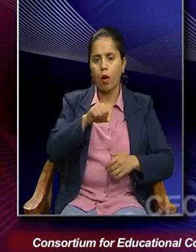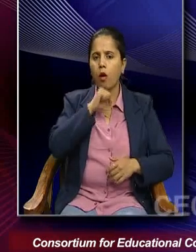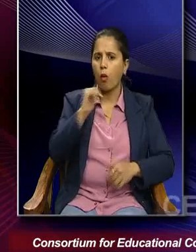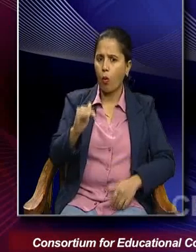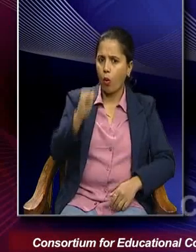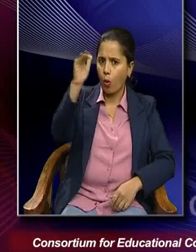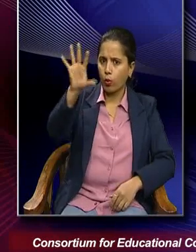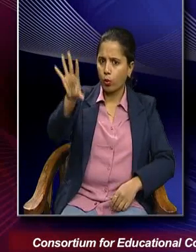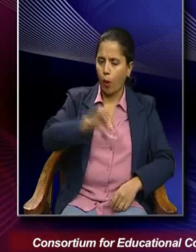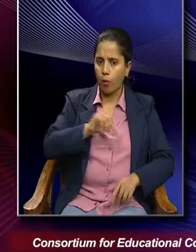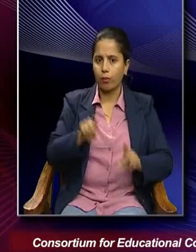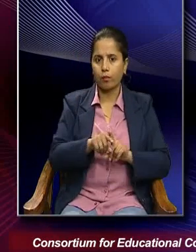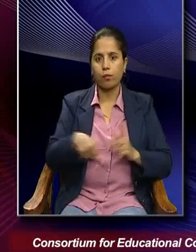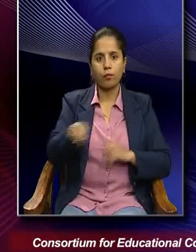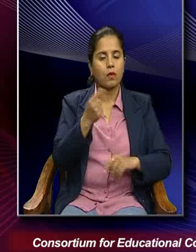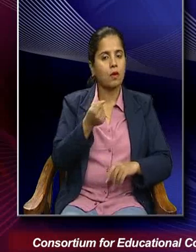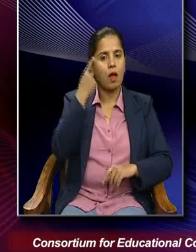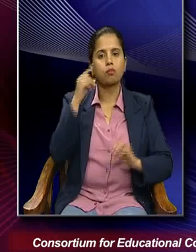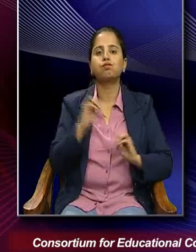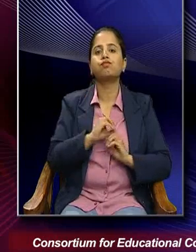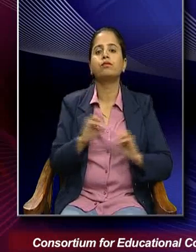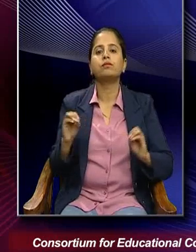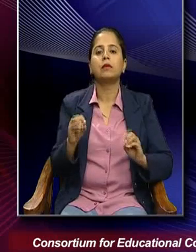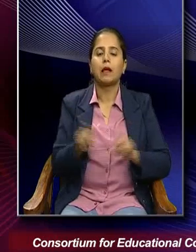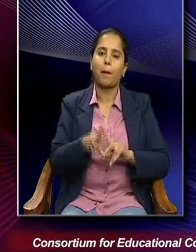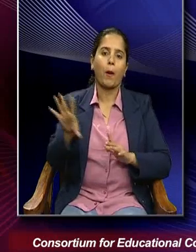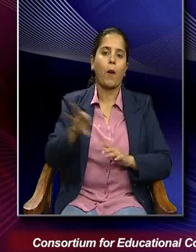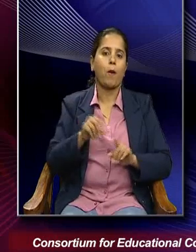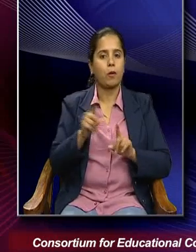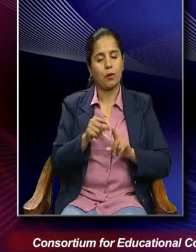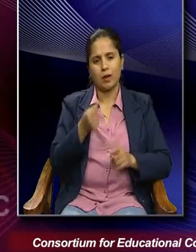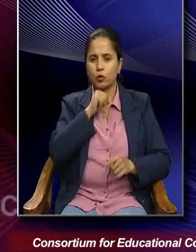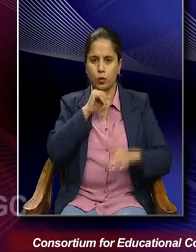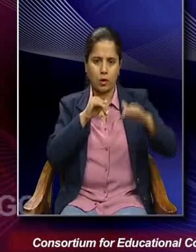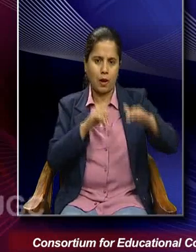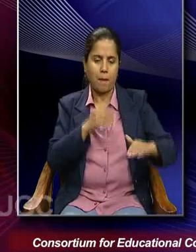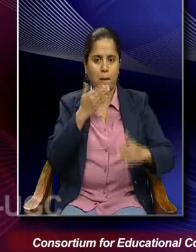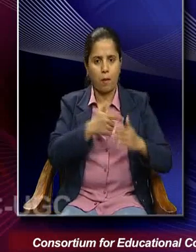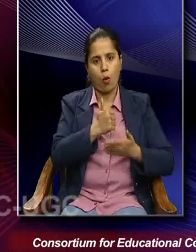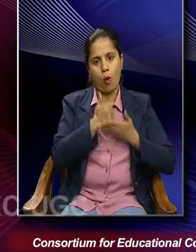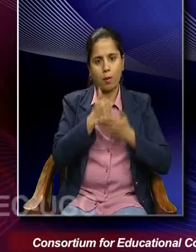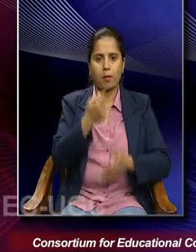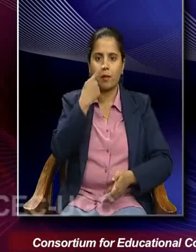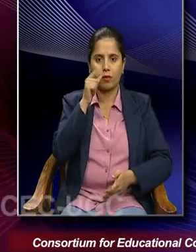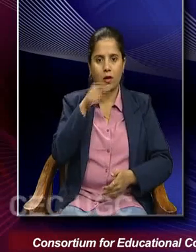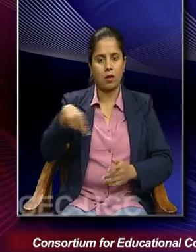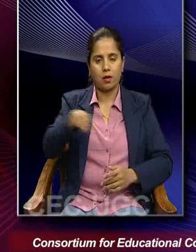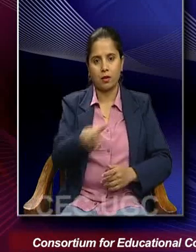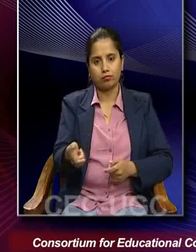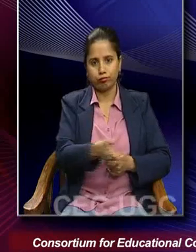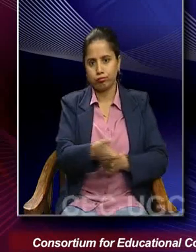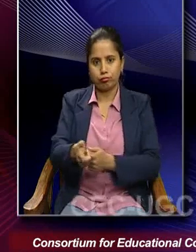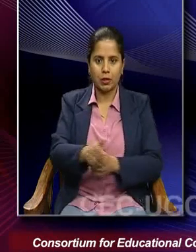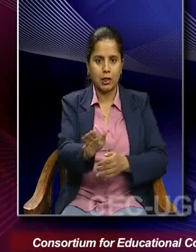A little boy might help his parents vacuum clean the floor by pushing a toy vacuum